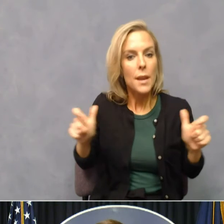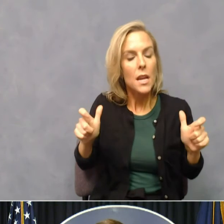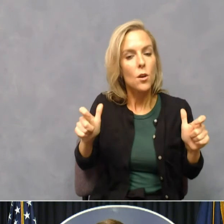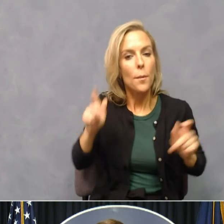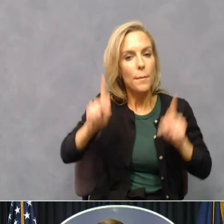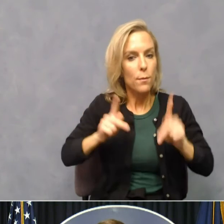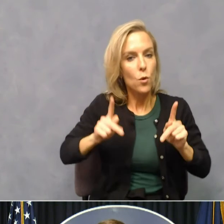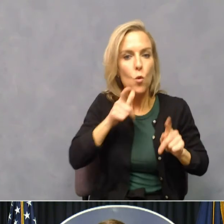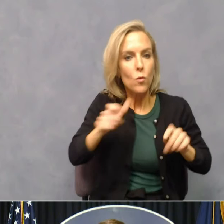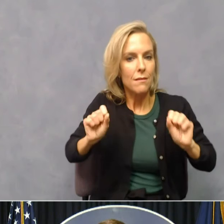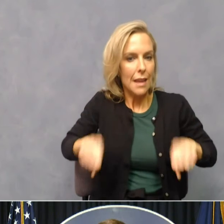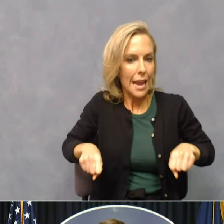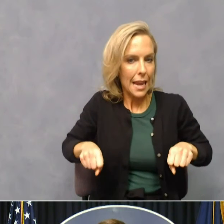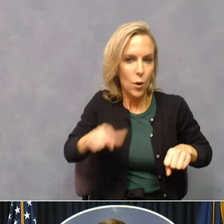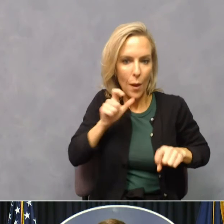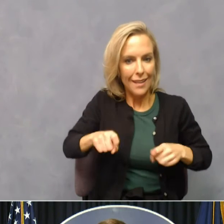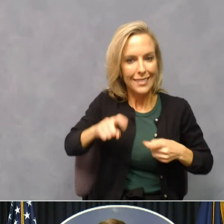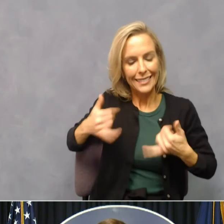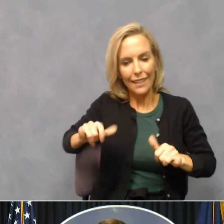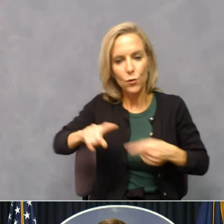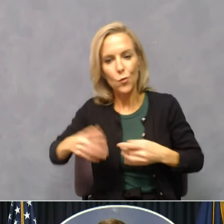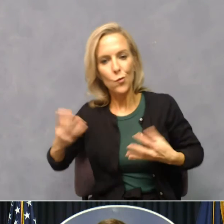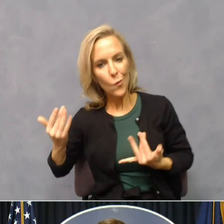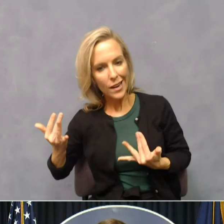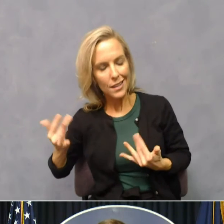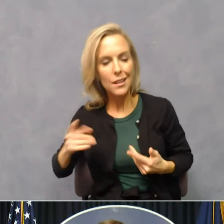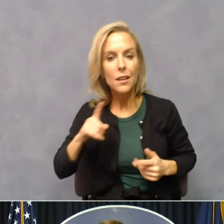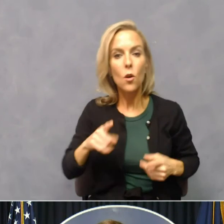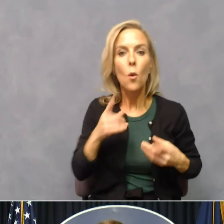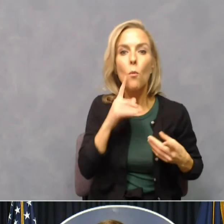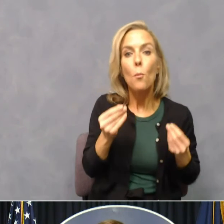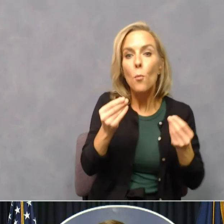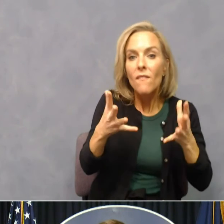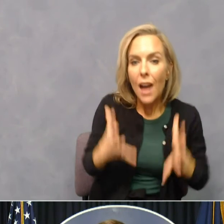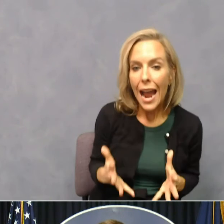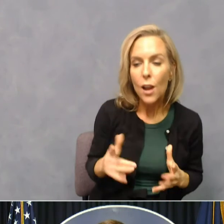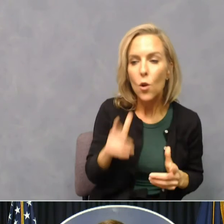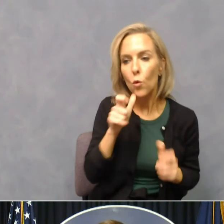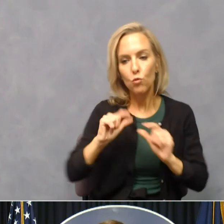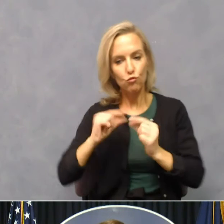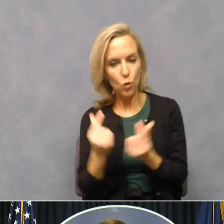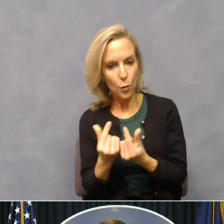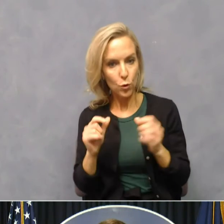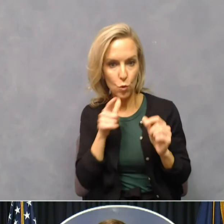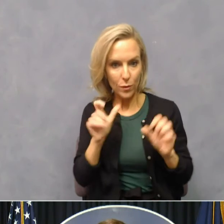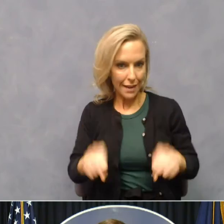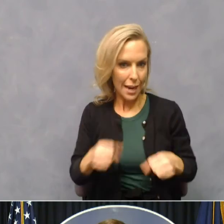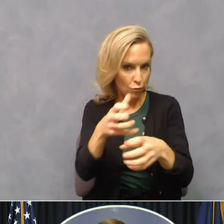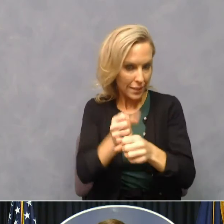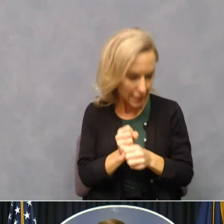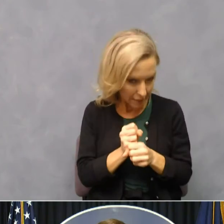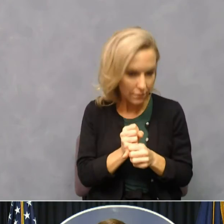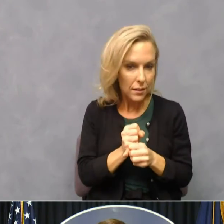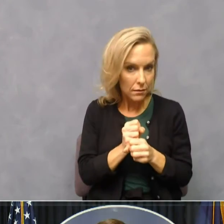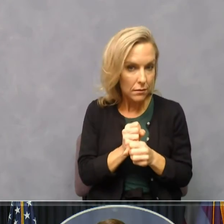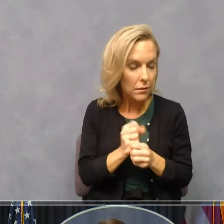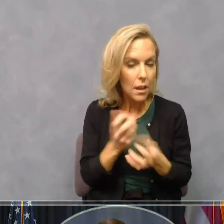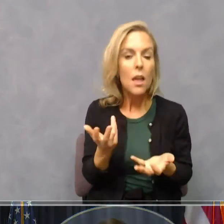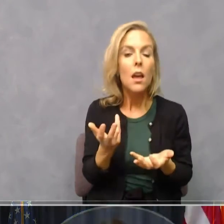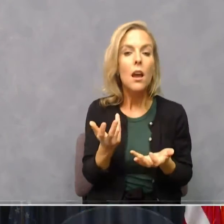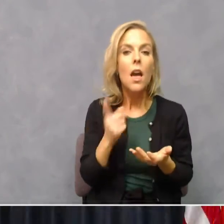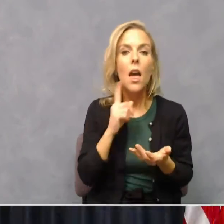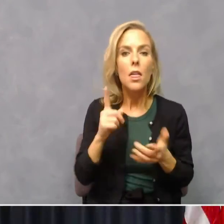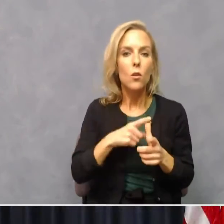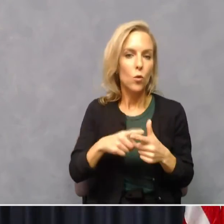need more and more providers, more groups that are able to receive this and ultimately then provide the vaccine